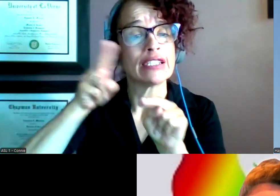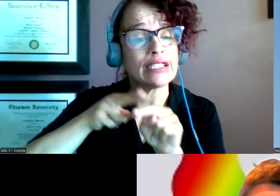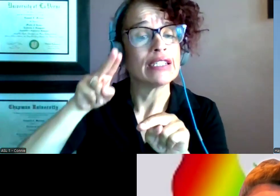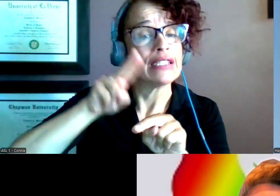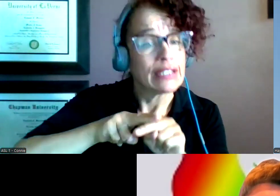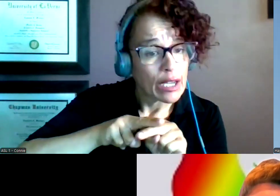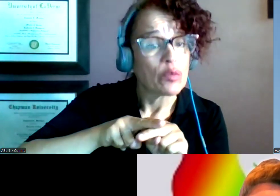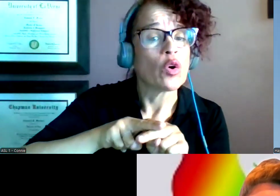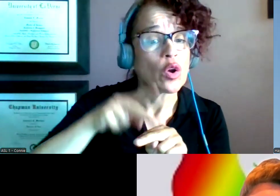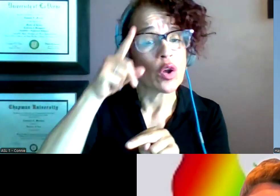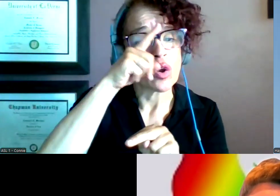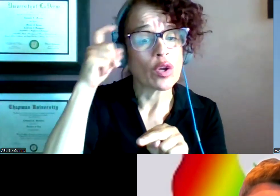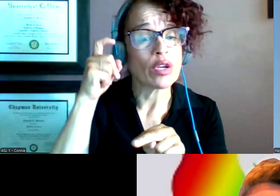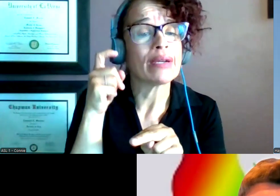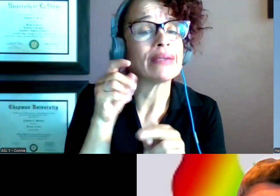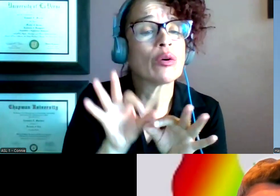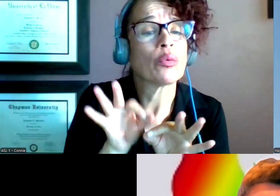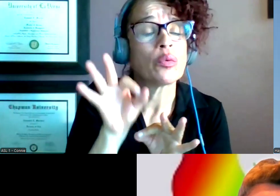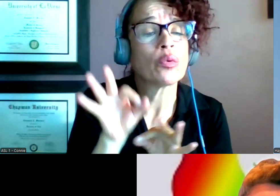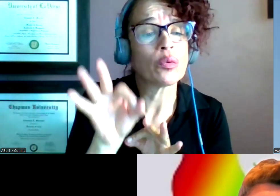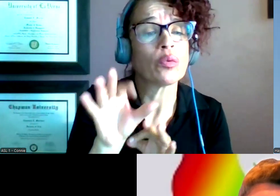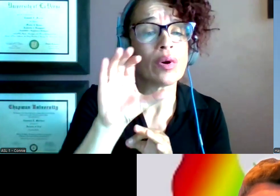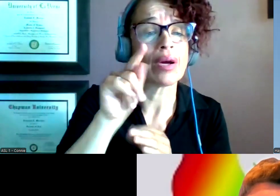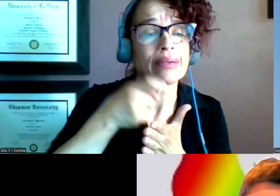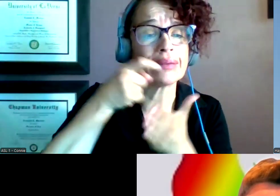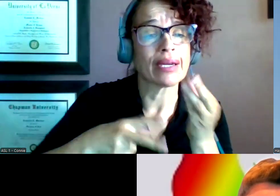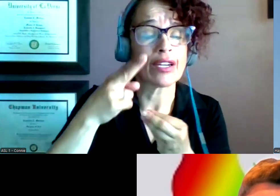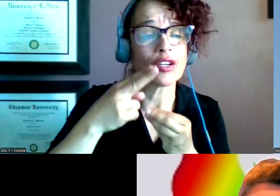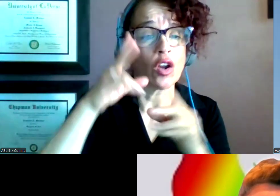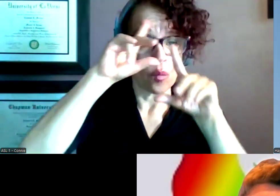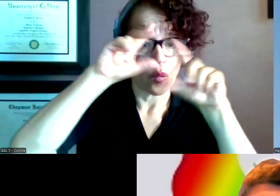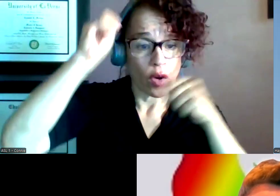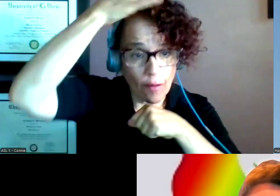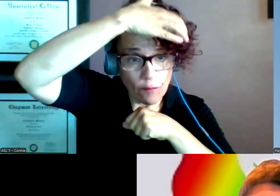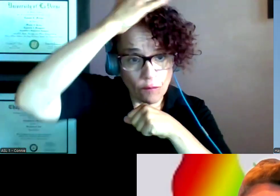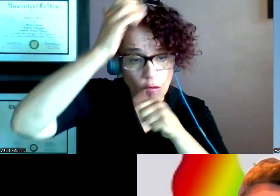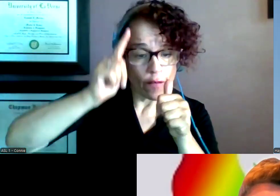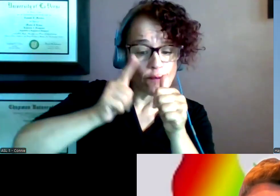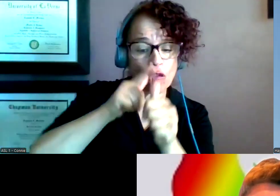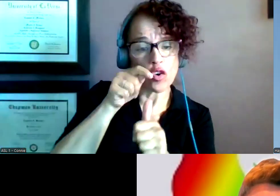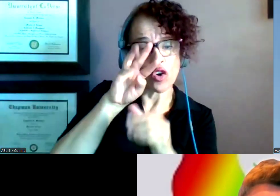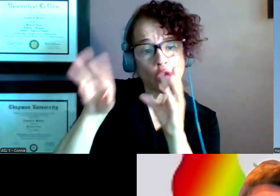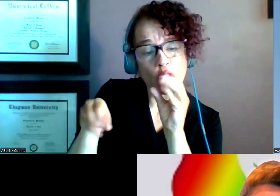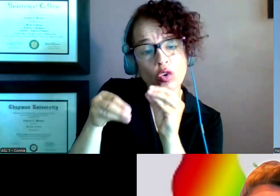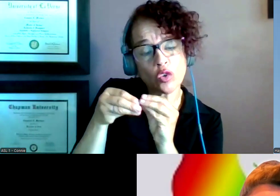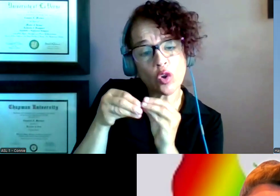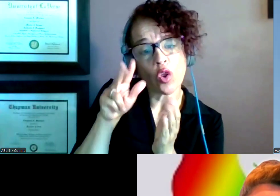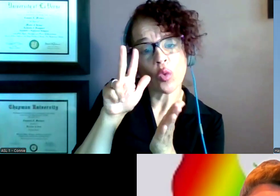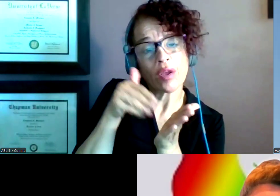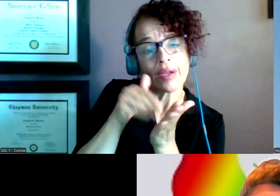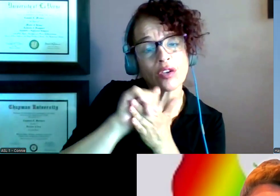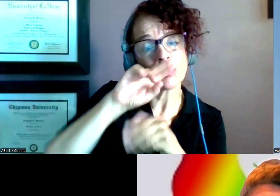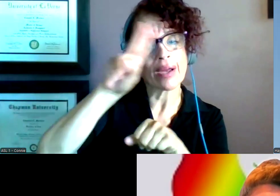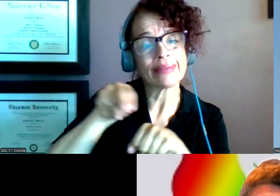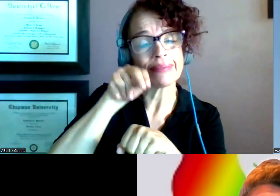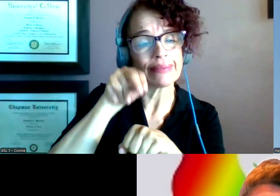deficit through permanently extending the tax cuts from President Trump's first term and adding $3 trillion to the